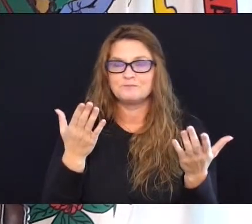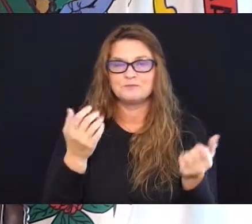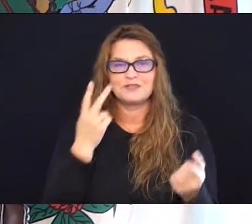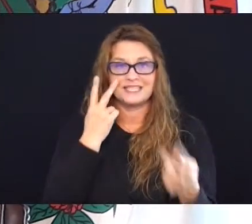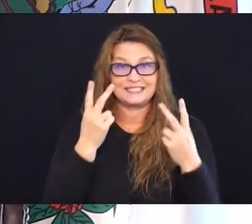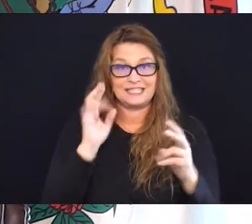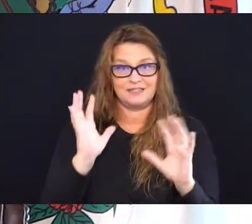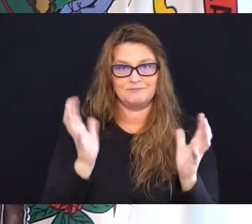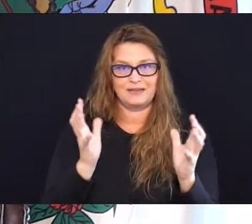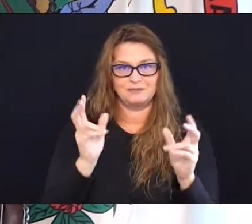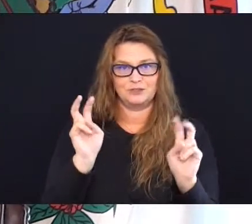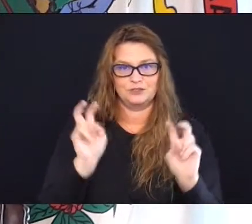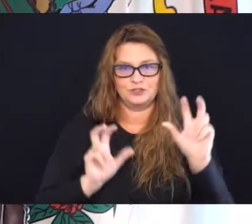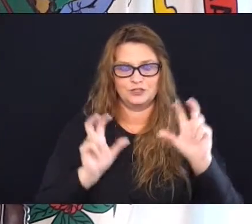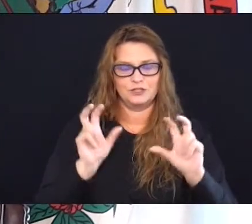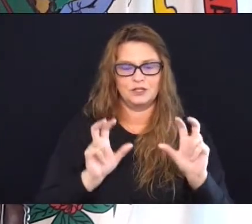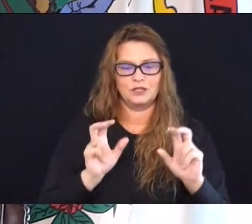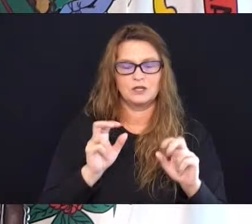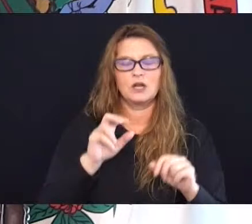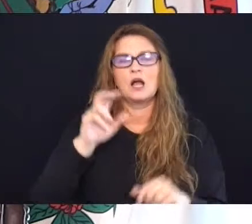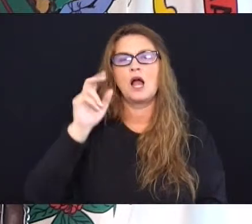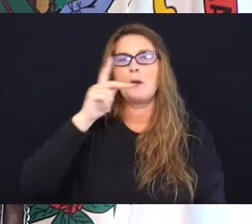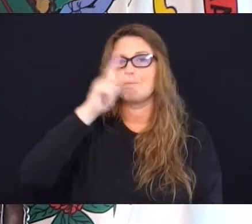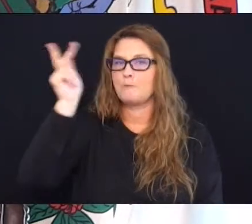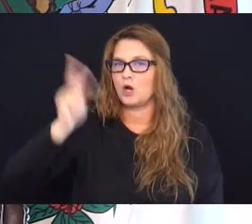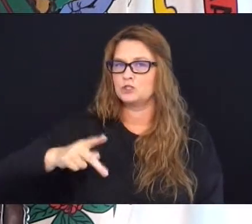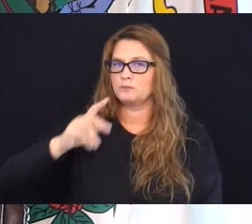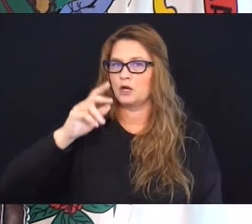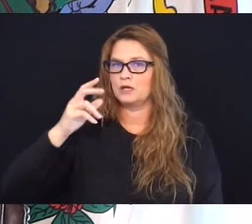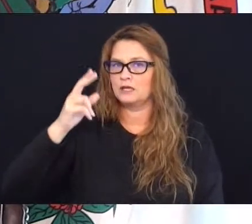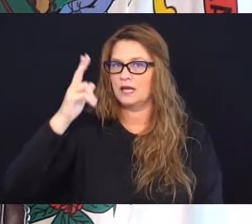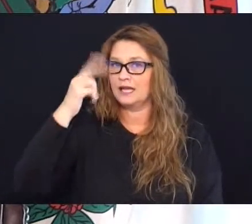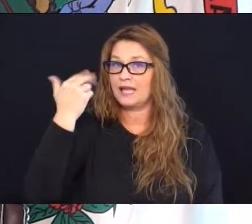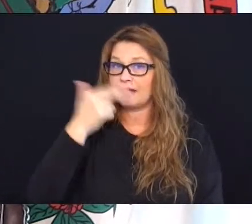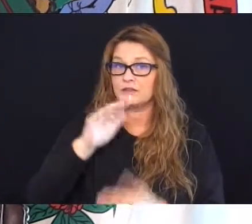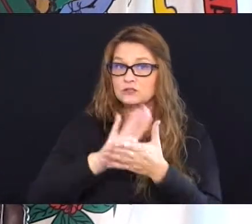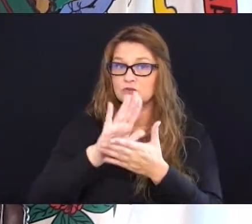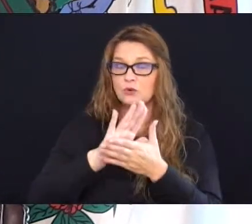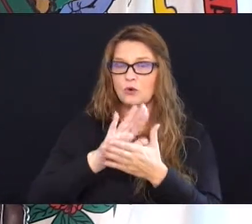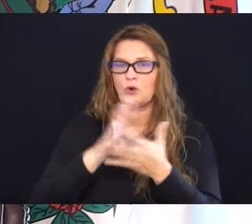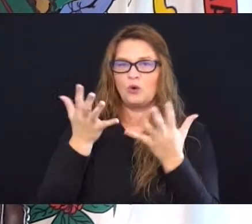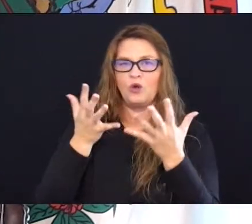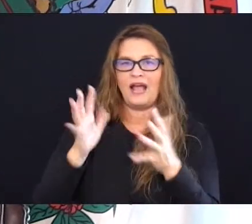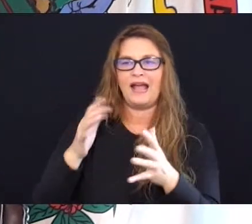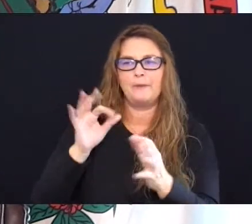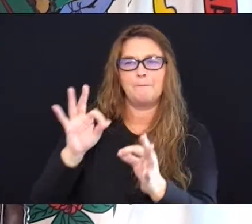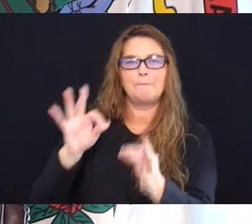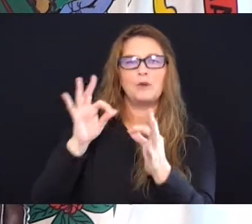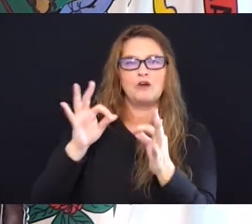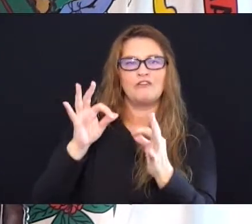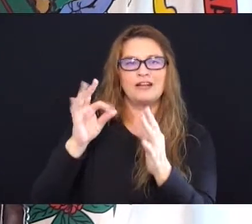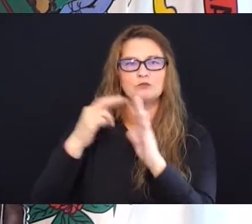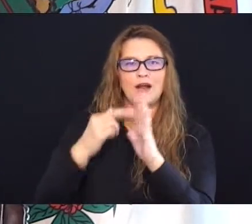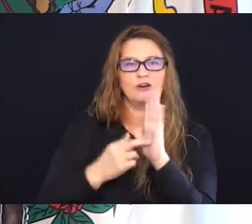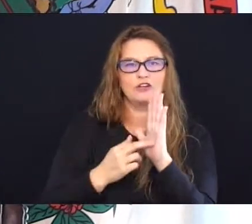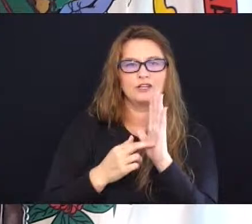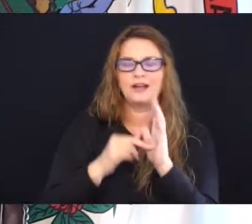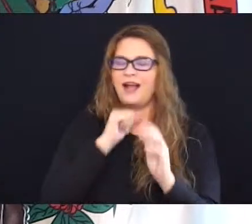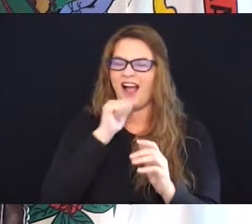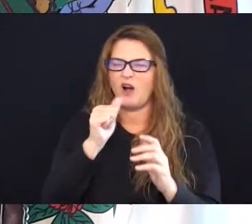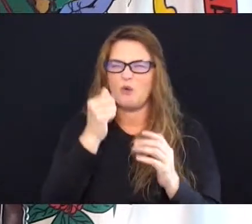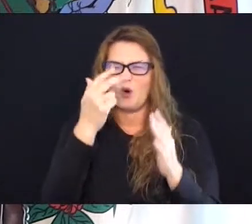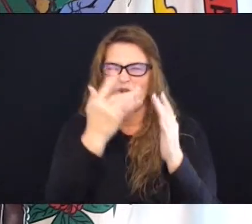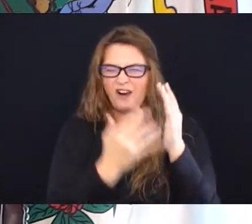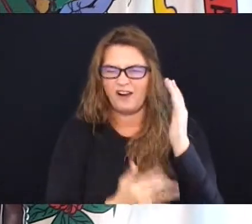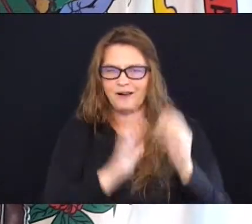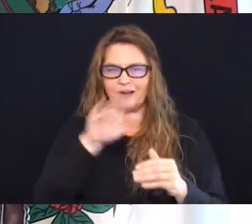One of the teams, Parkersburg Catholic, finished the season with a perfect record. I'm not going to go through all the